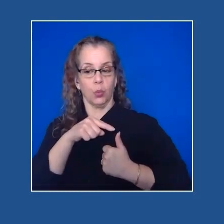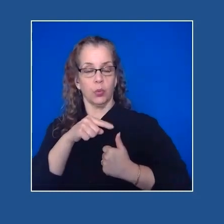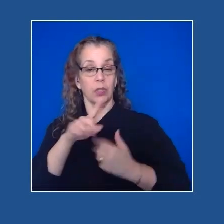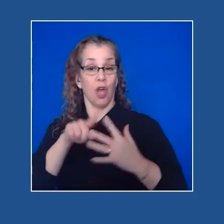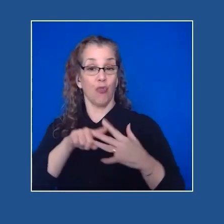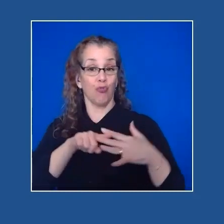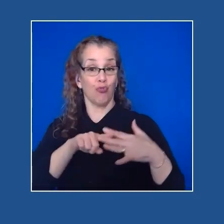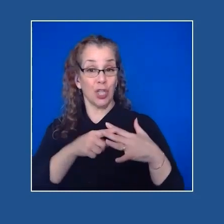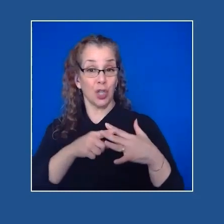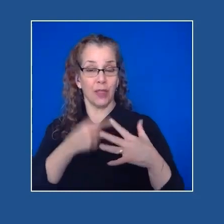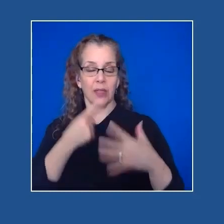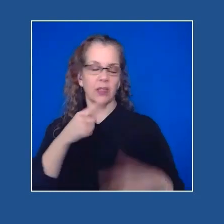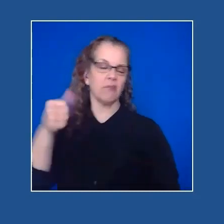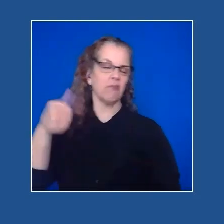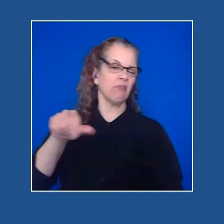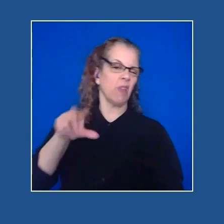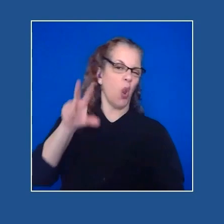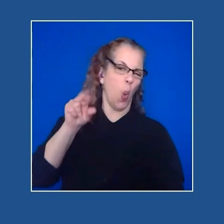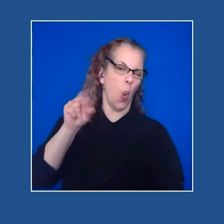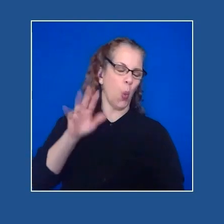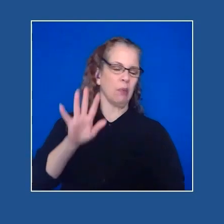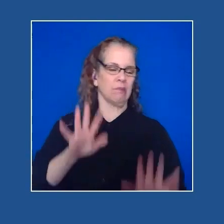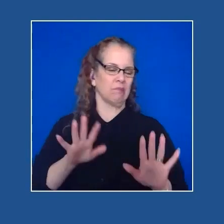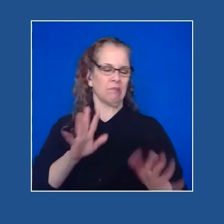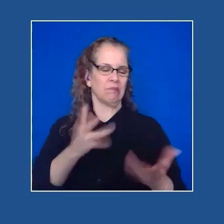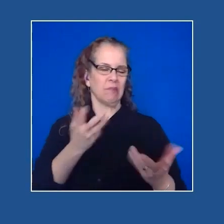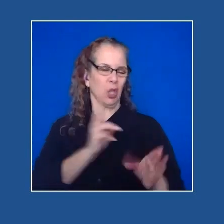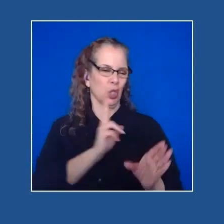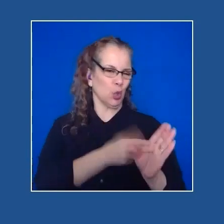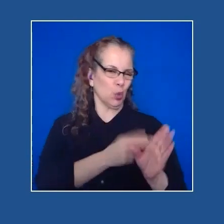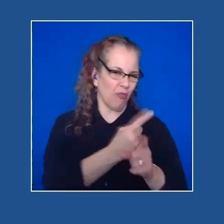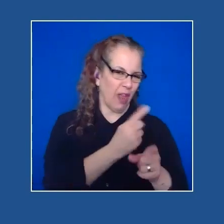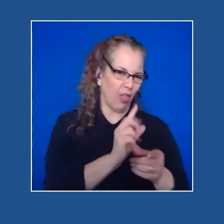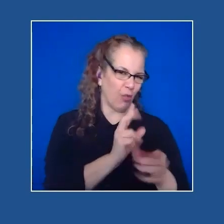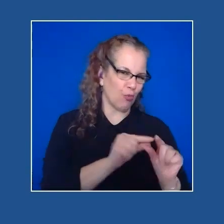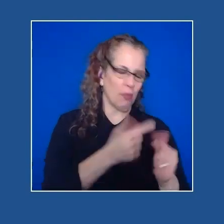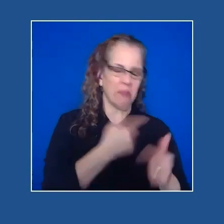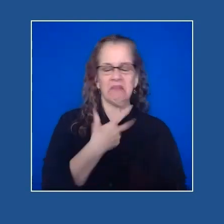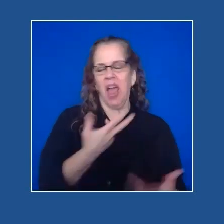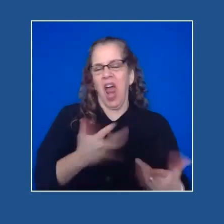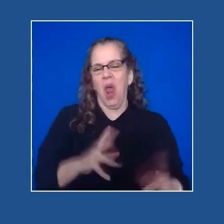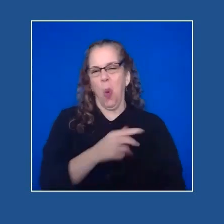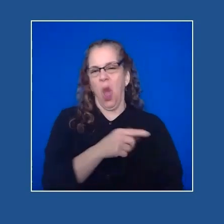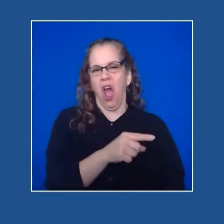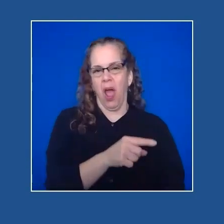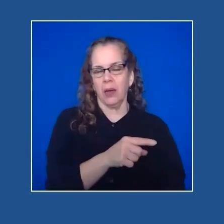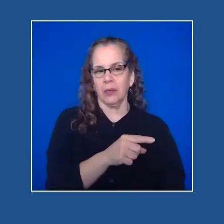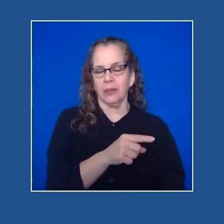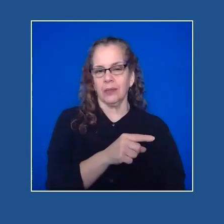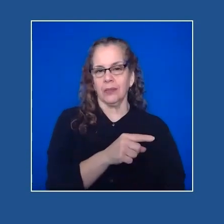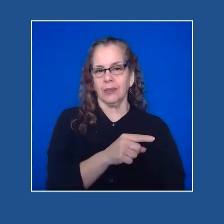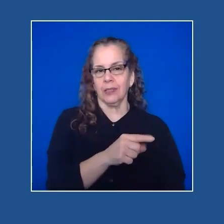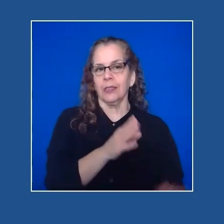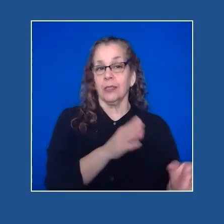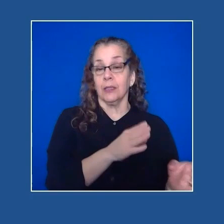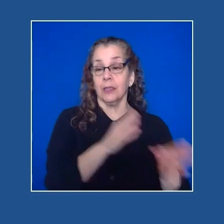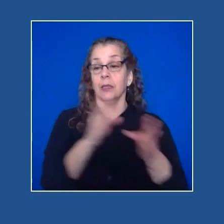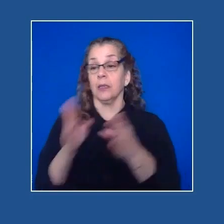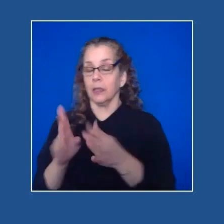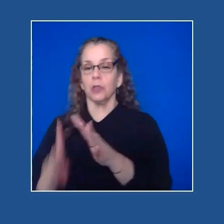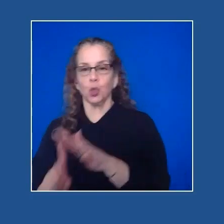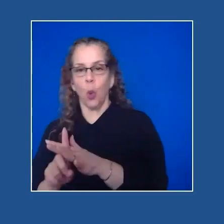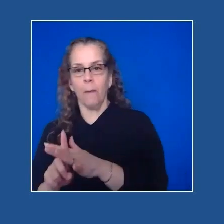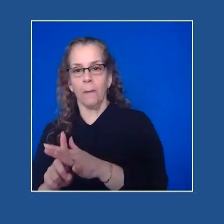who had expressed ambivalence and had initially declined an invitation to the standard DBT skills group.